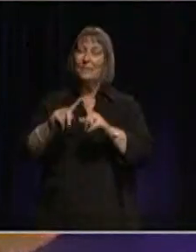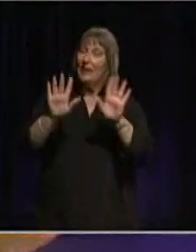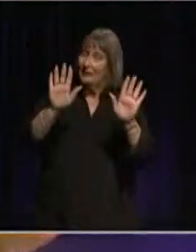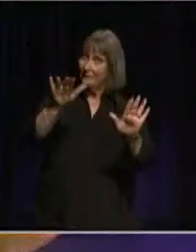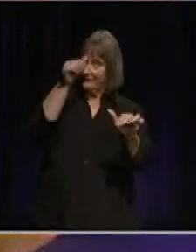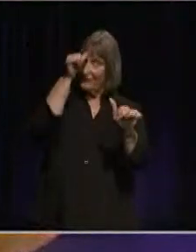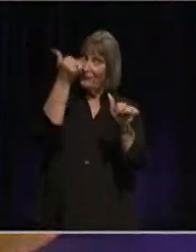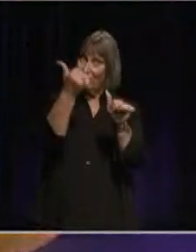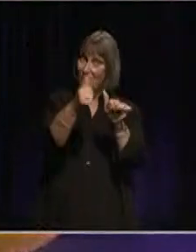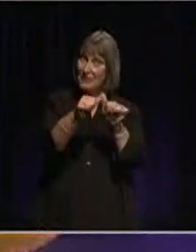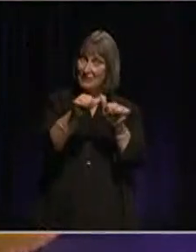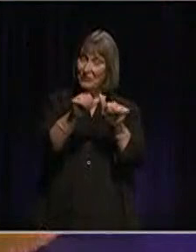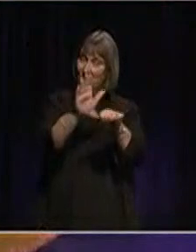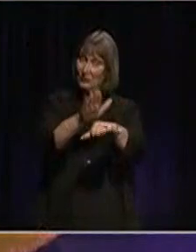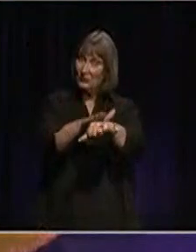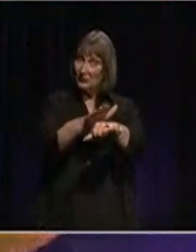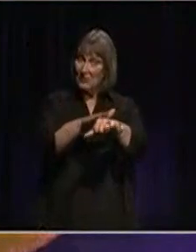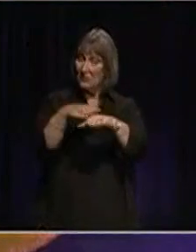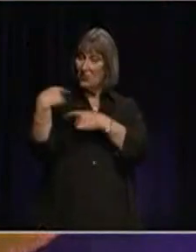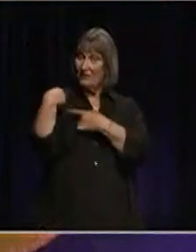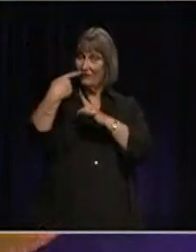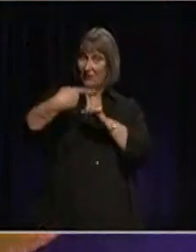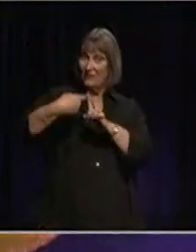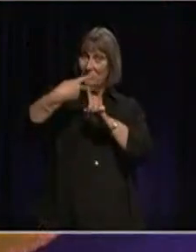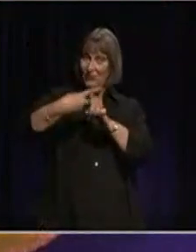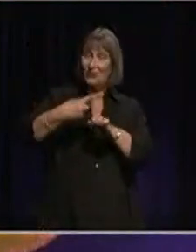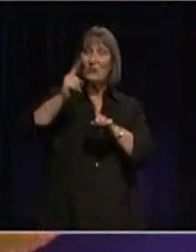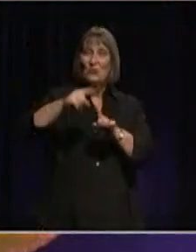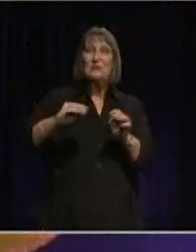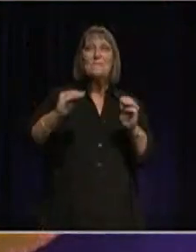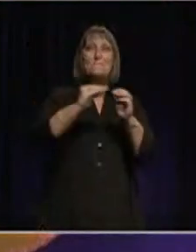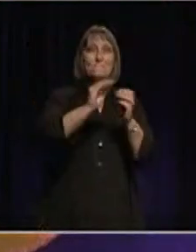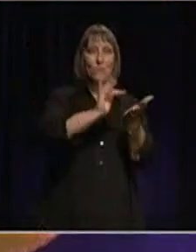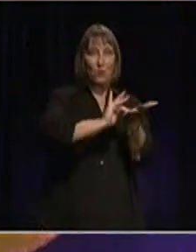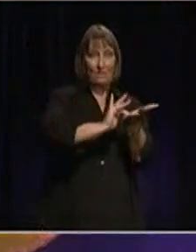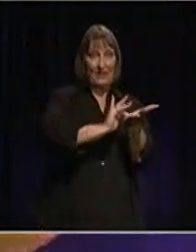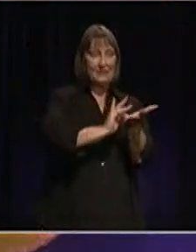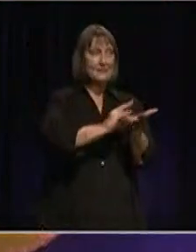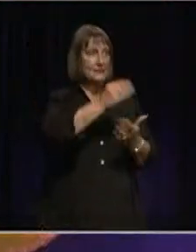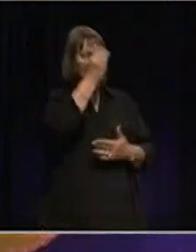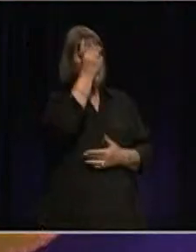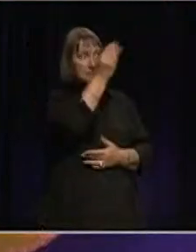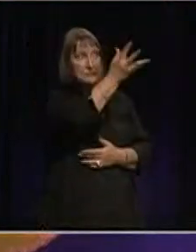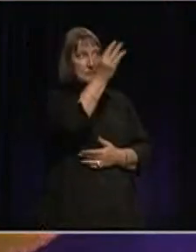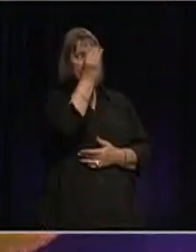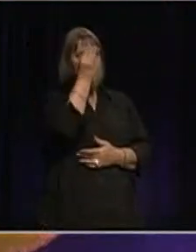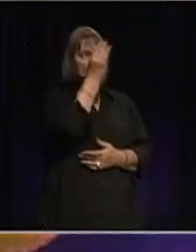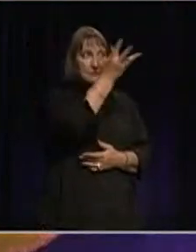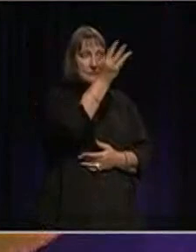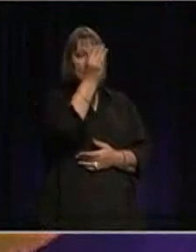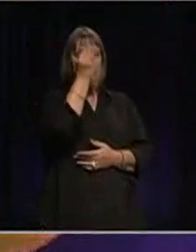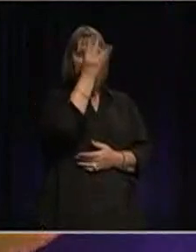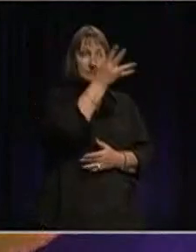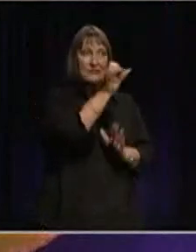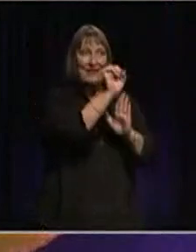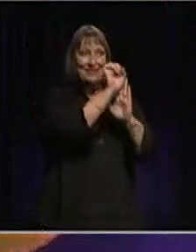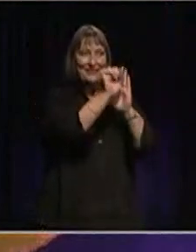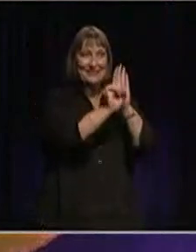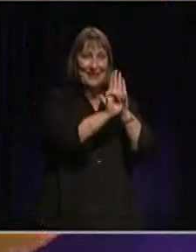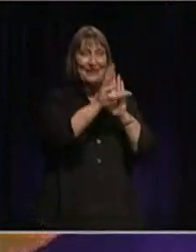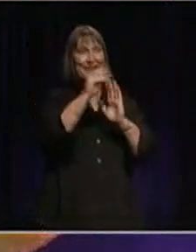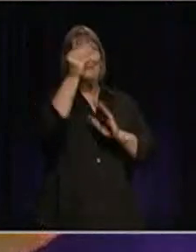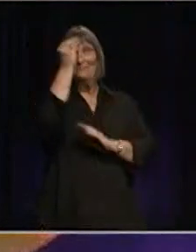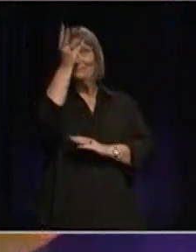start for the last several months, we need more vaccine doses. So we are continuing to send that message to our partners at the state and federal